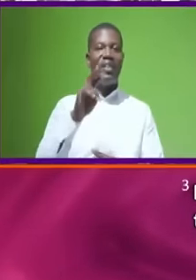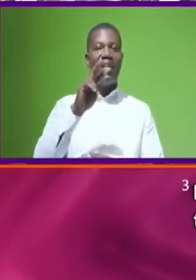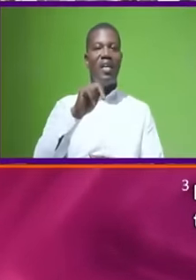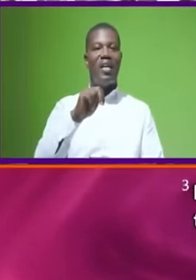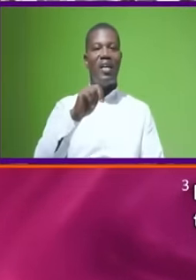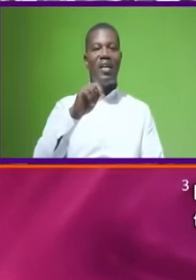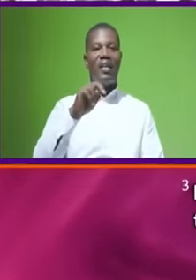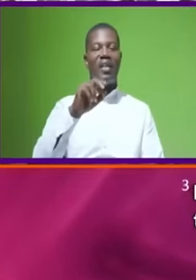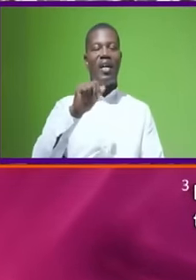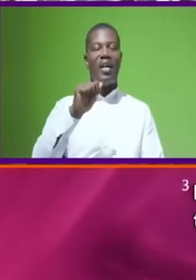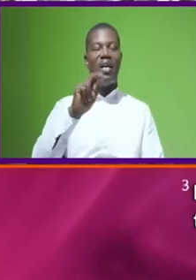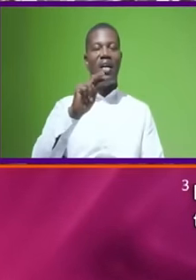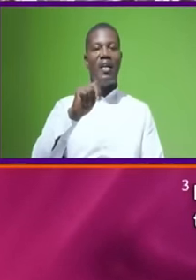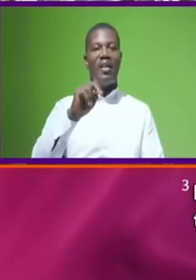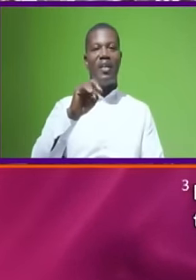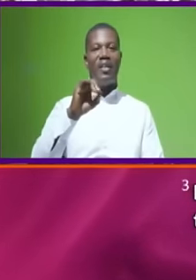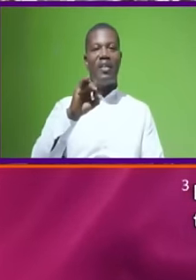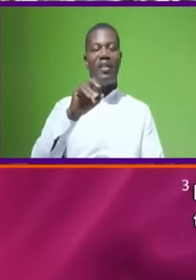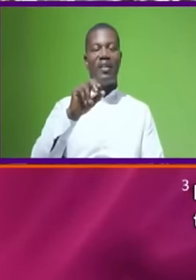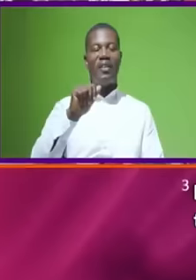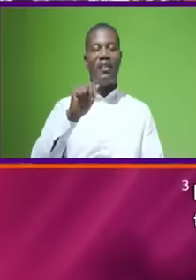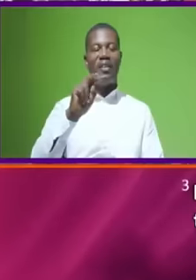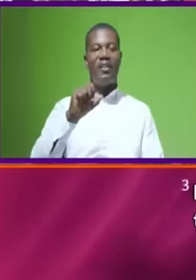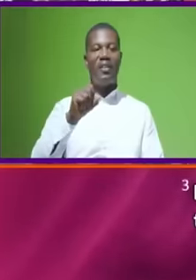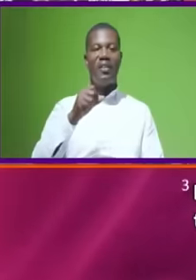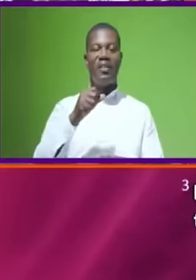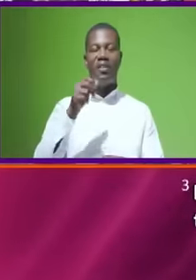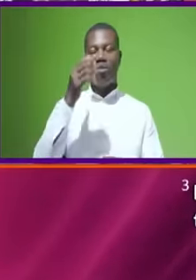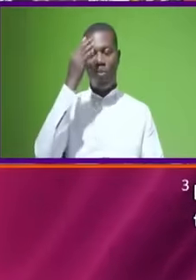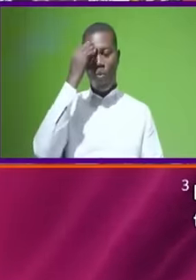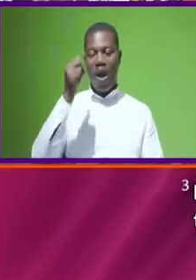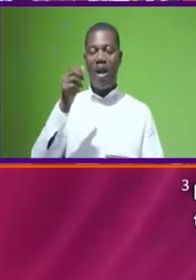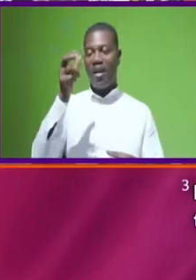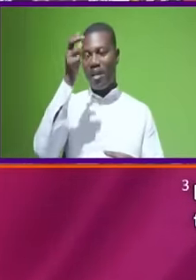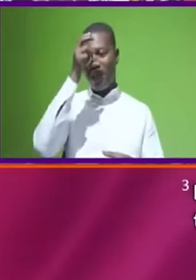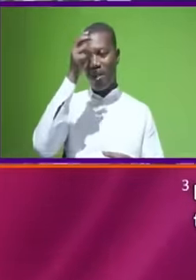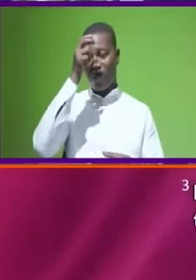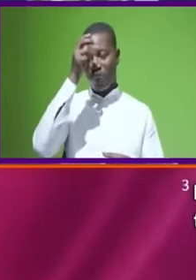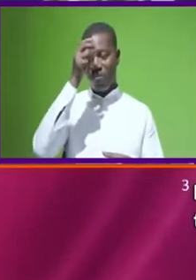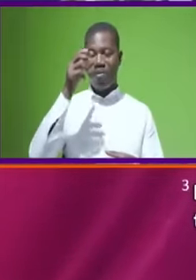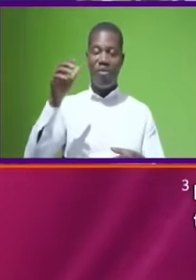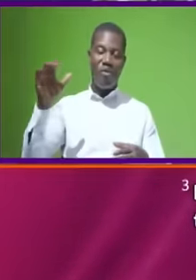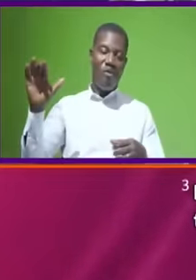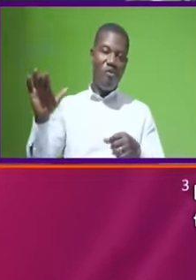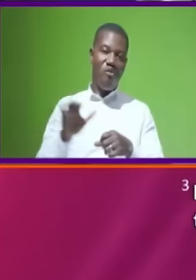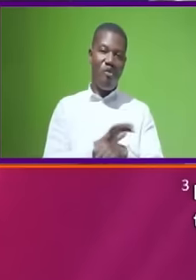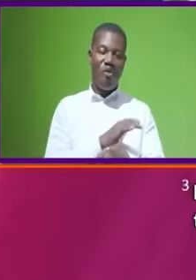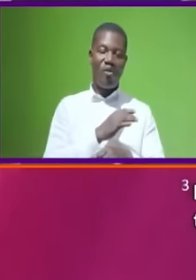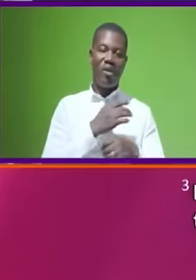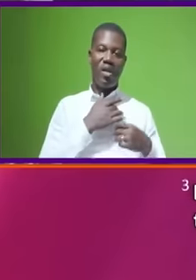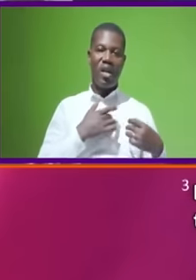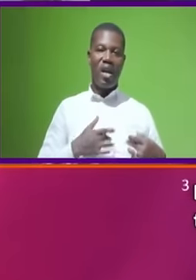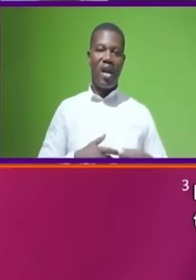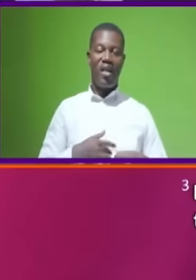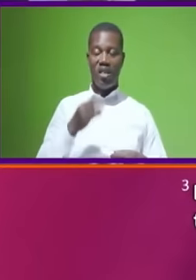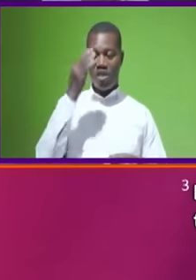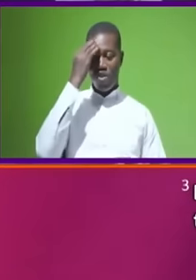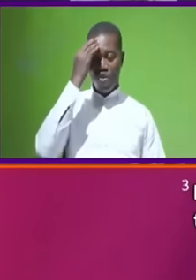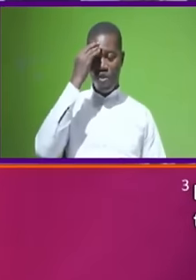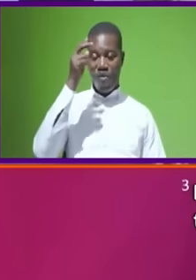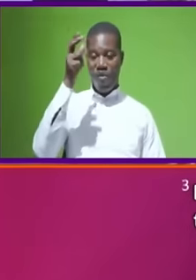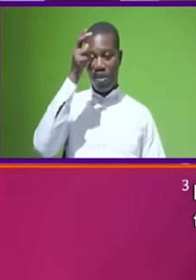Adentina, Satan, Ashawa. Adentina, Satan. What him say time? Now, do you know